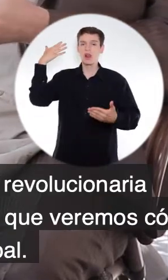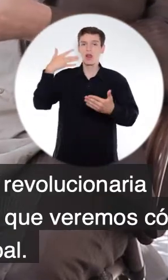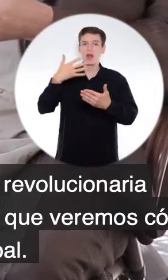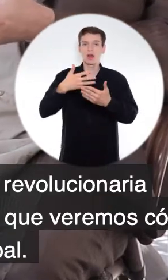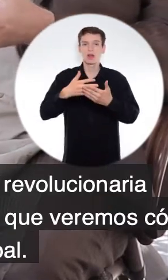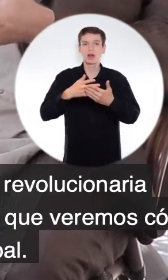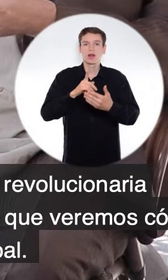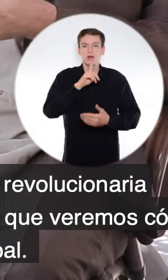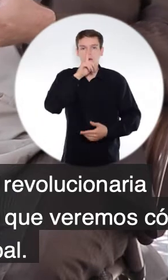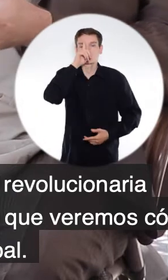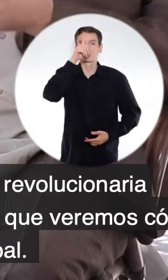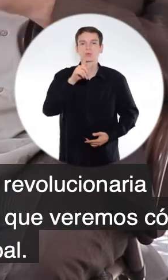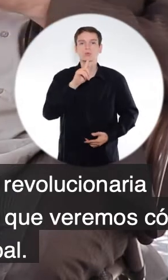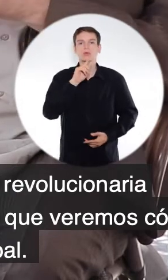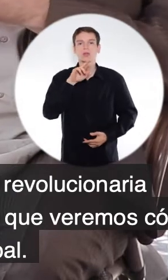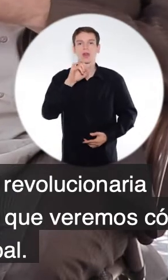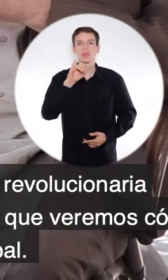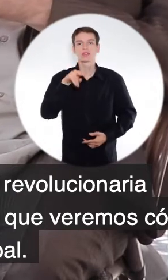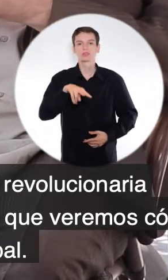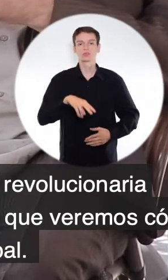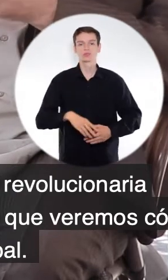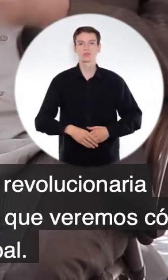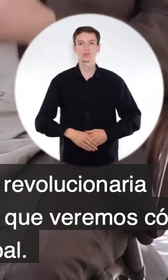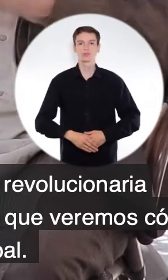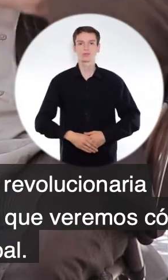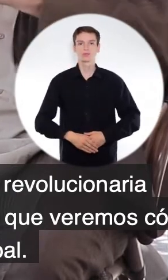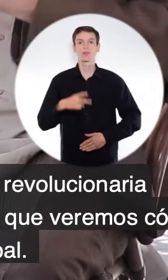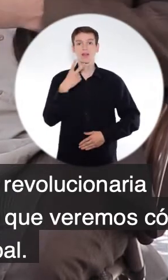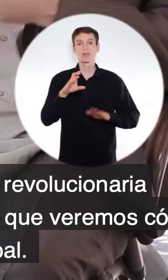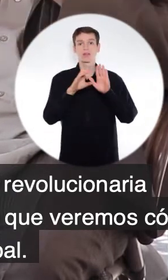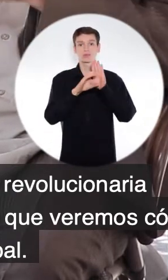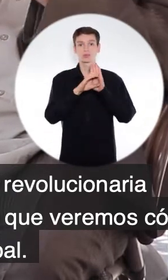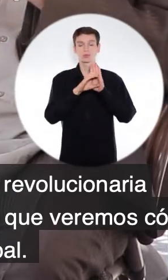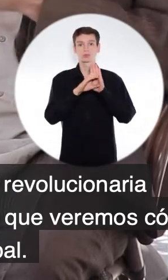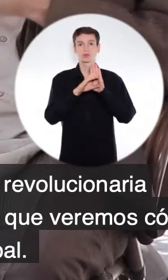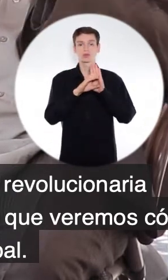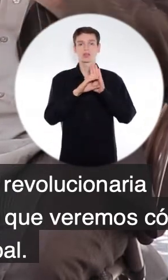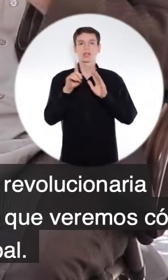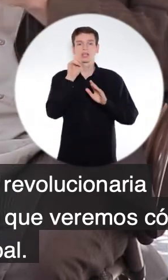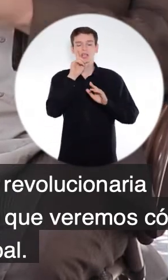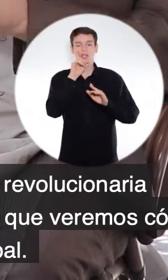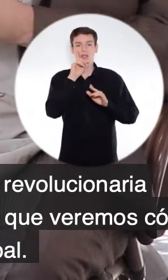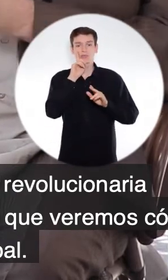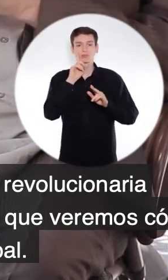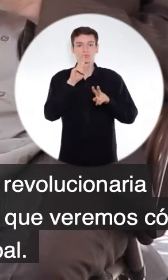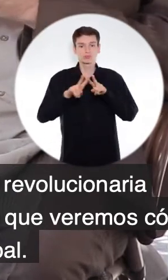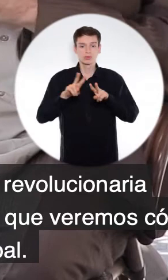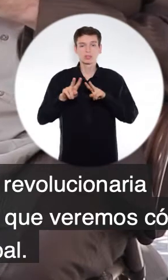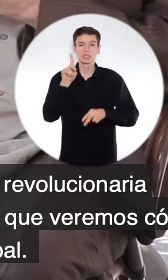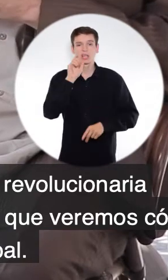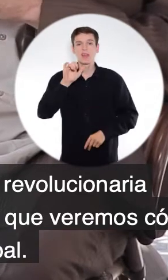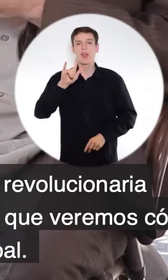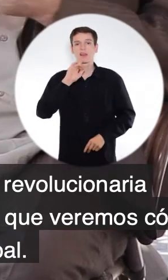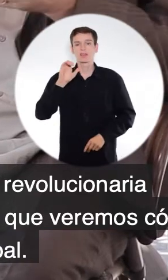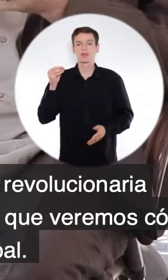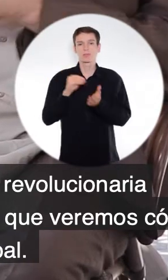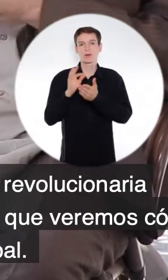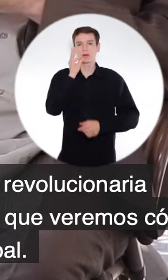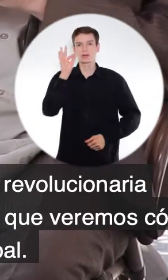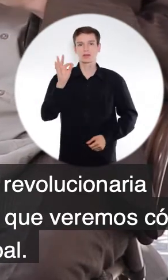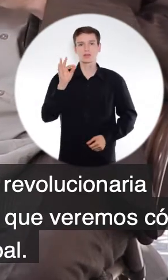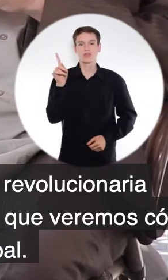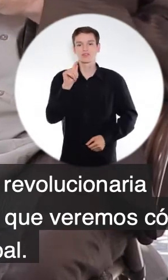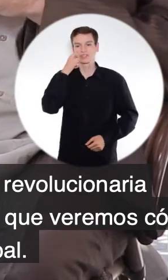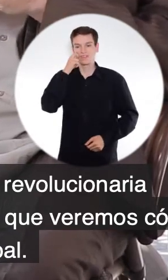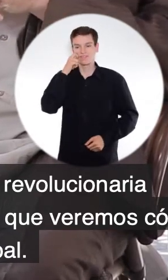tradition of basically elite-produced constitutions. It's not a revolutionary culture where people are demanding things in the streets. Nevertheless, that's